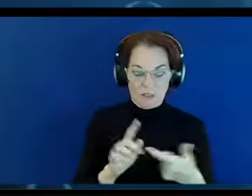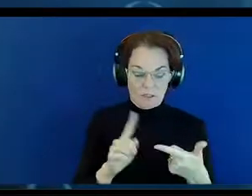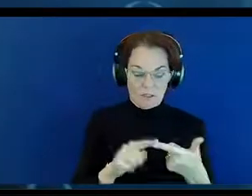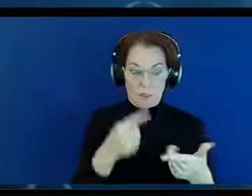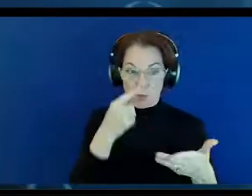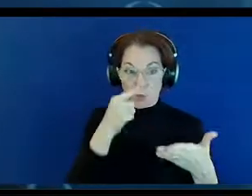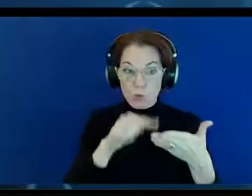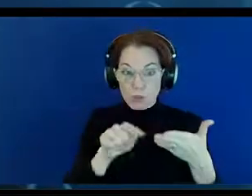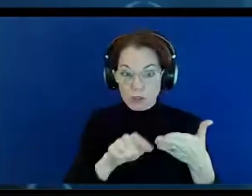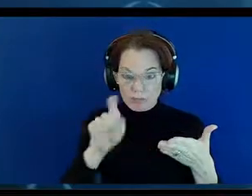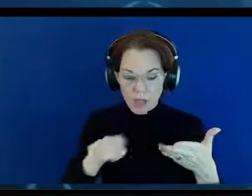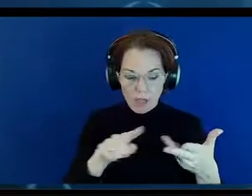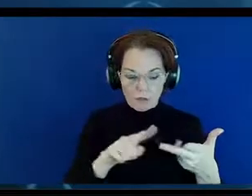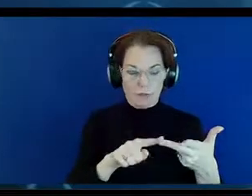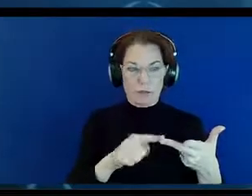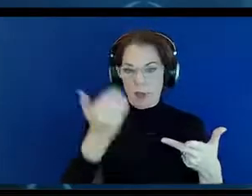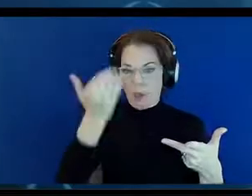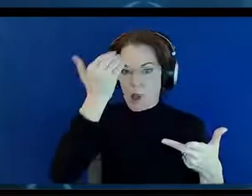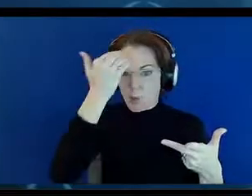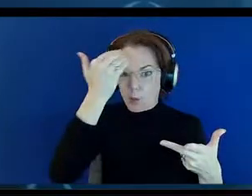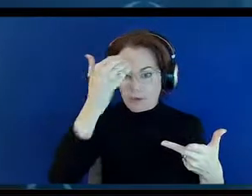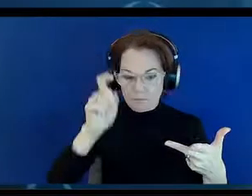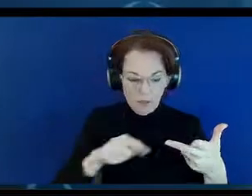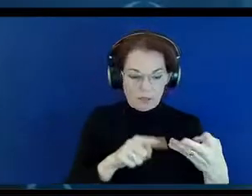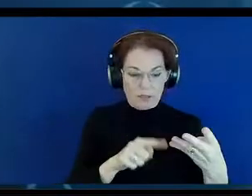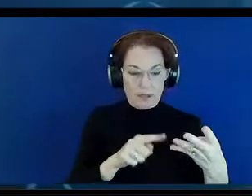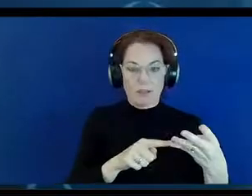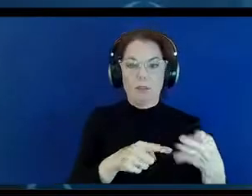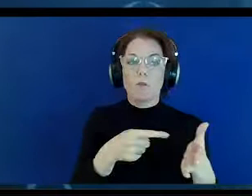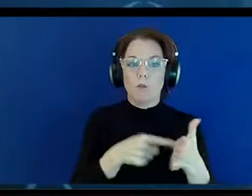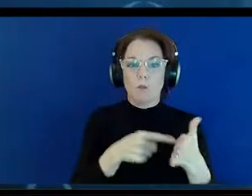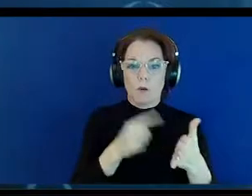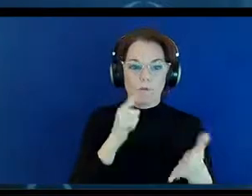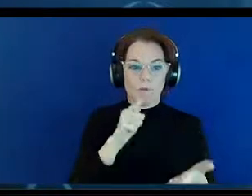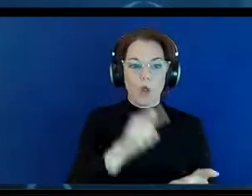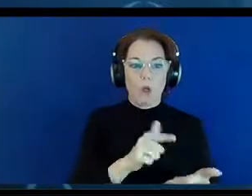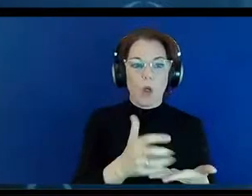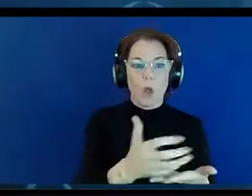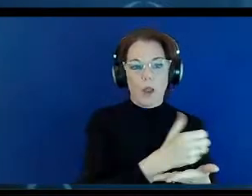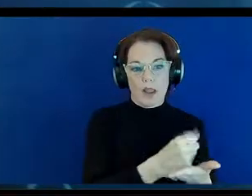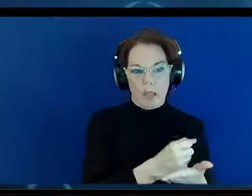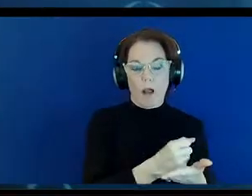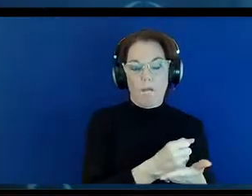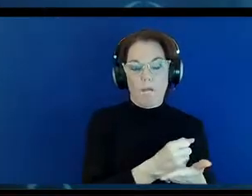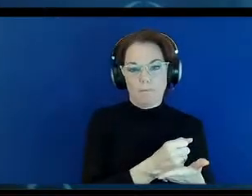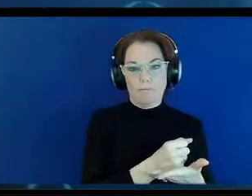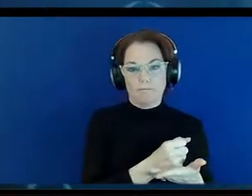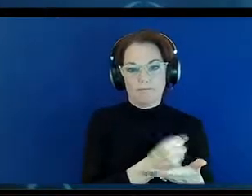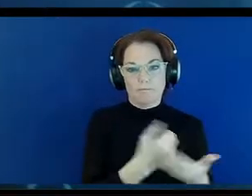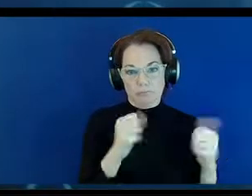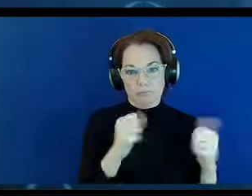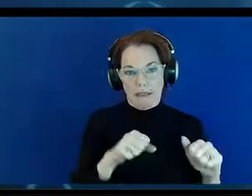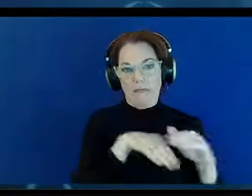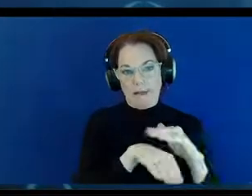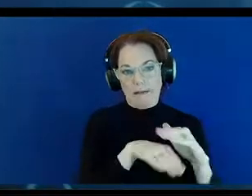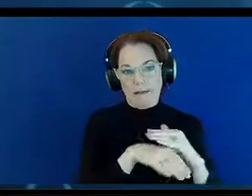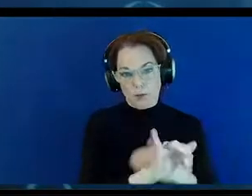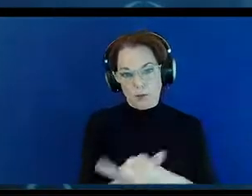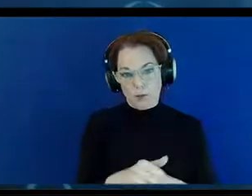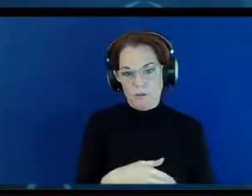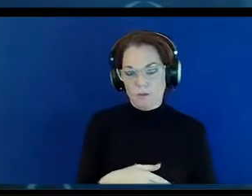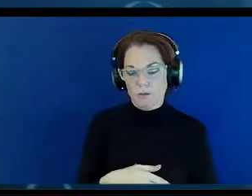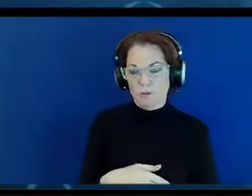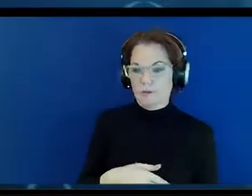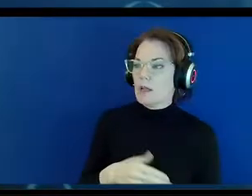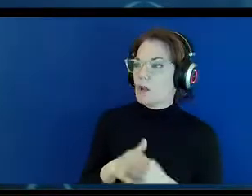there's awareness, and make sure, particularly for low-income Americans, that the public and private sector are supporting access to them. That's great. I want to